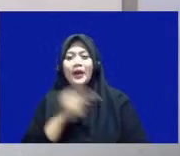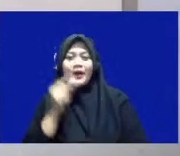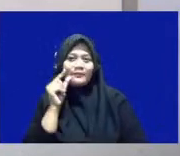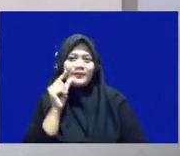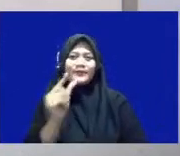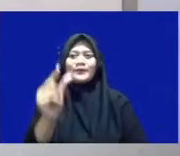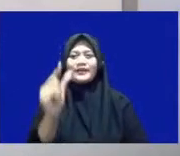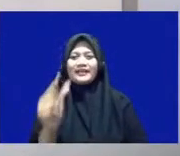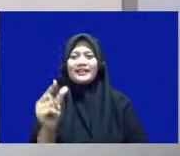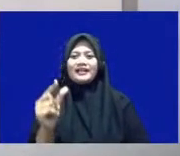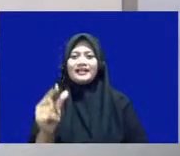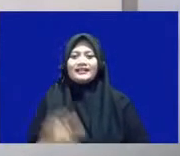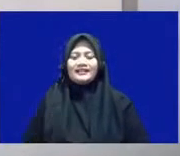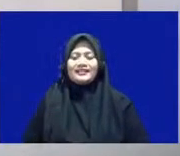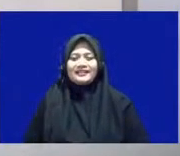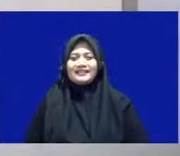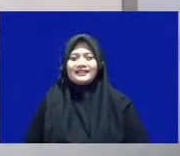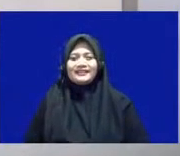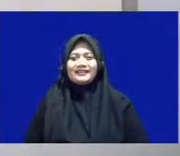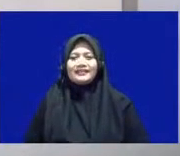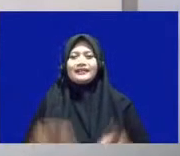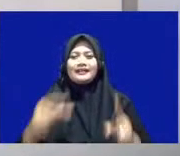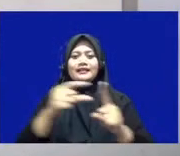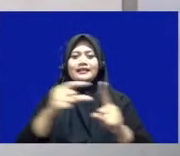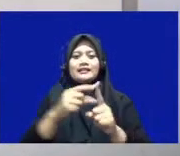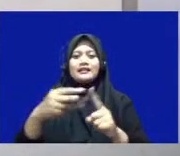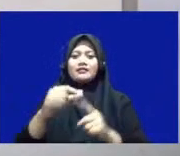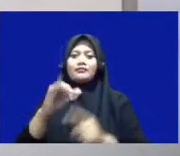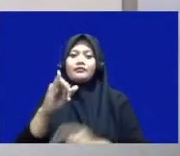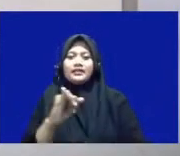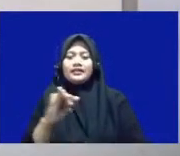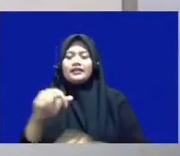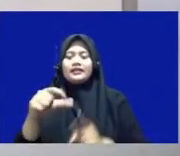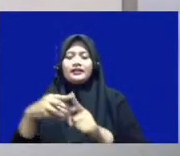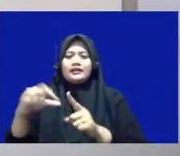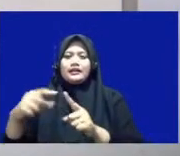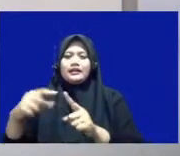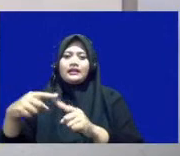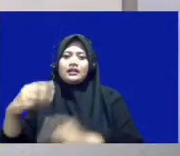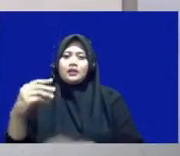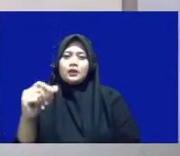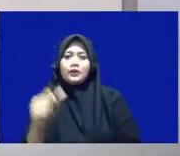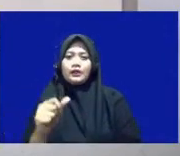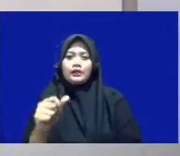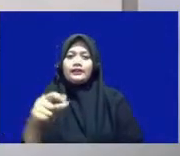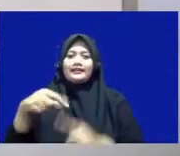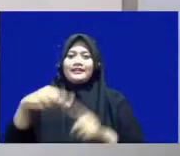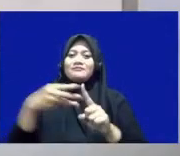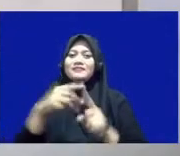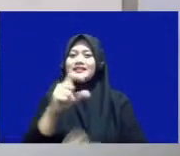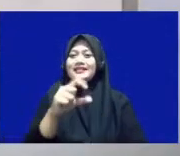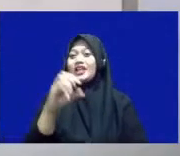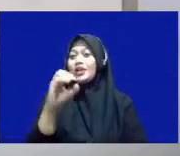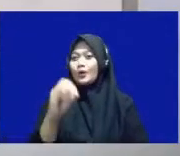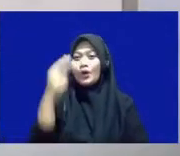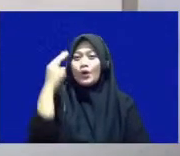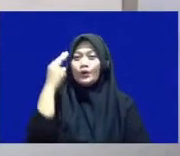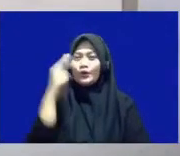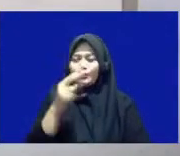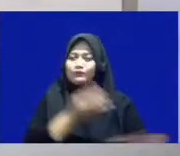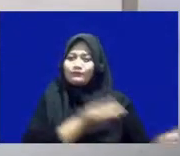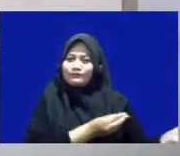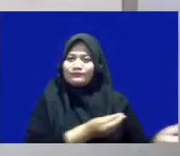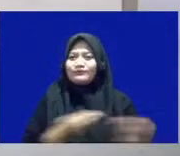Country Director, Program and Strategy, BDCO, to deliver his closing remarks. For Mr.